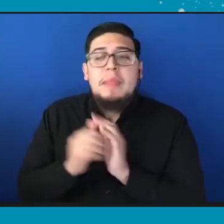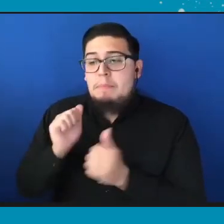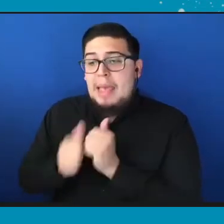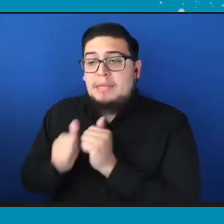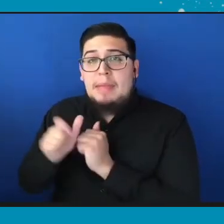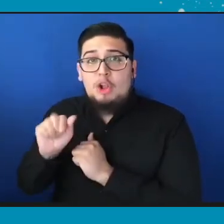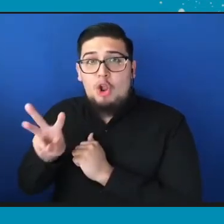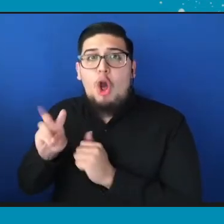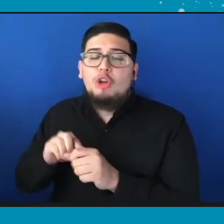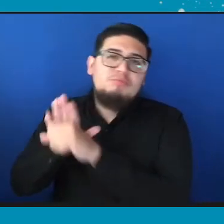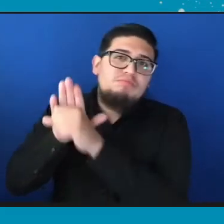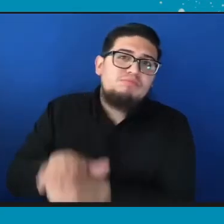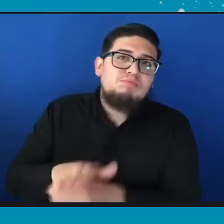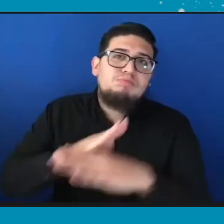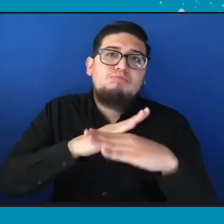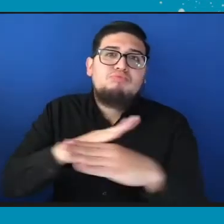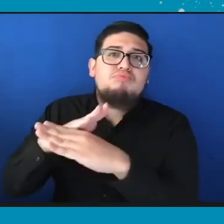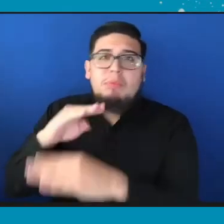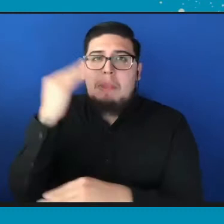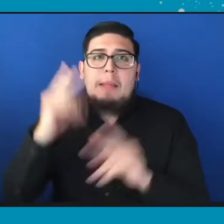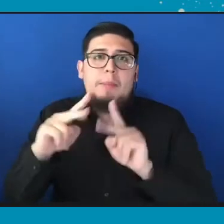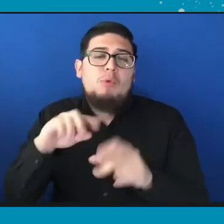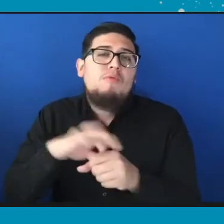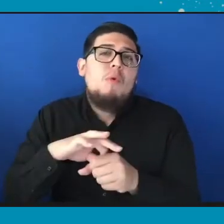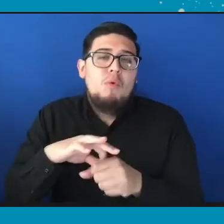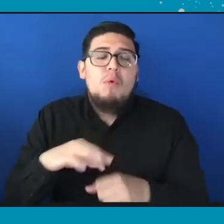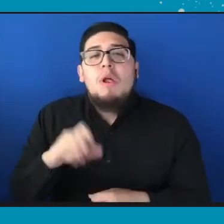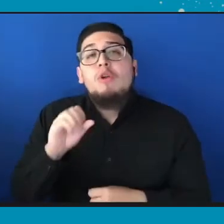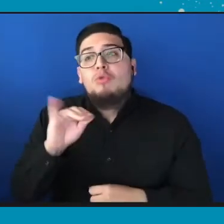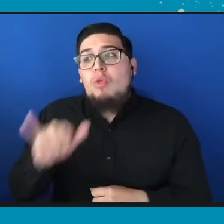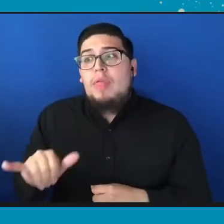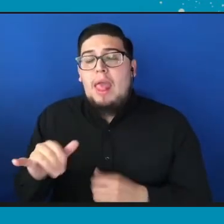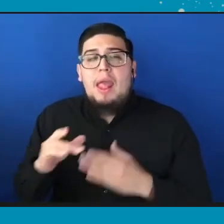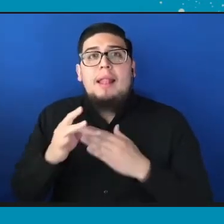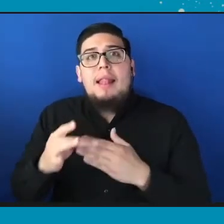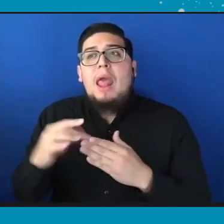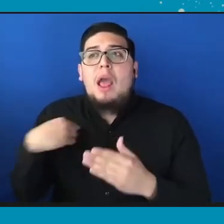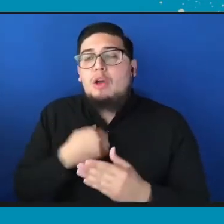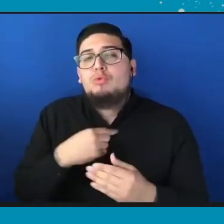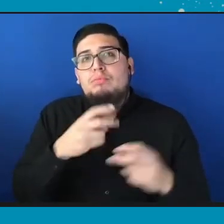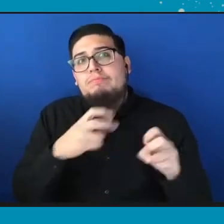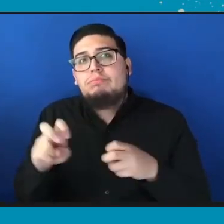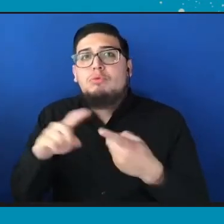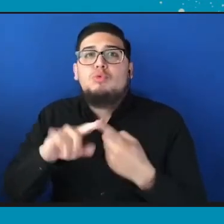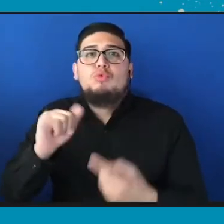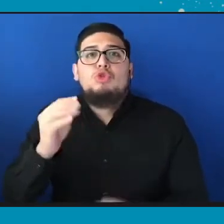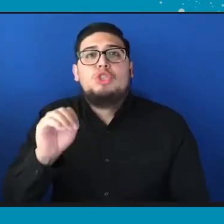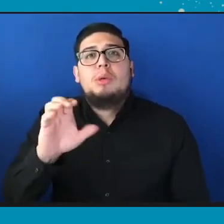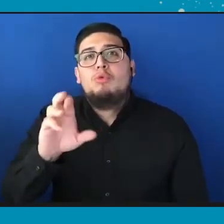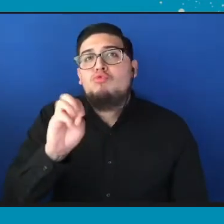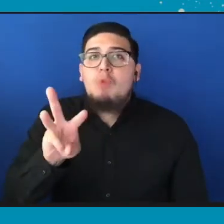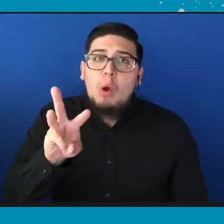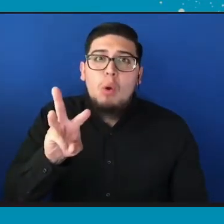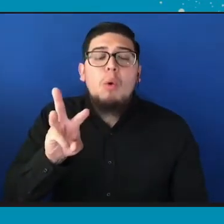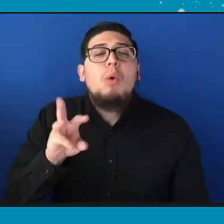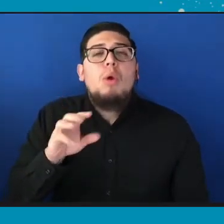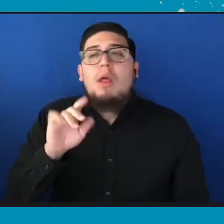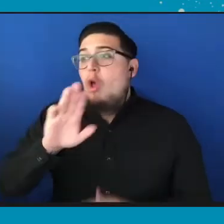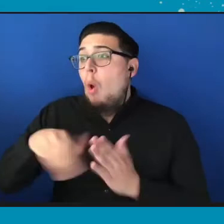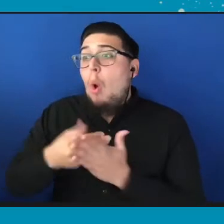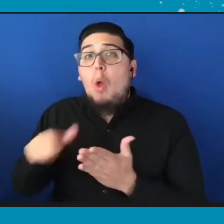South. And this is what led us right into Jim Crow. Of course, all of this is being accompanied by